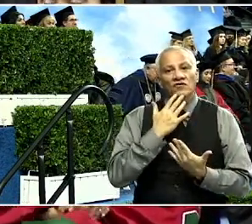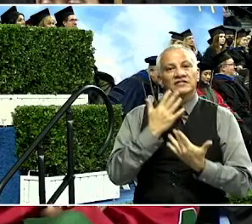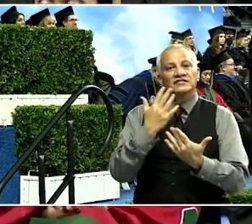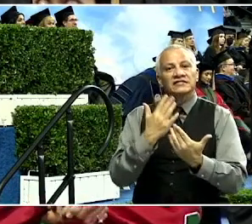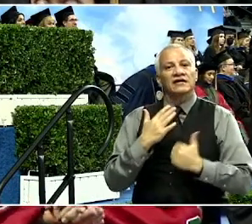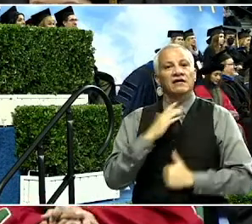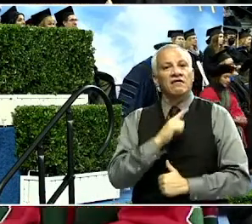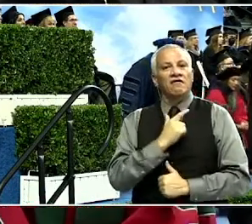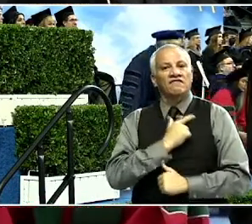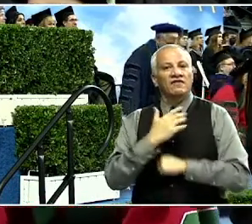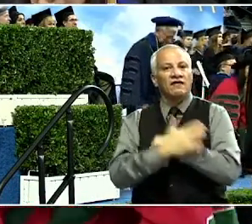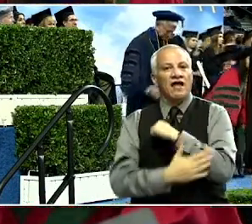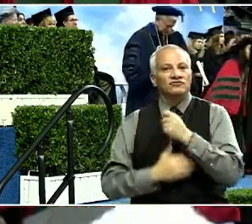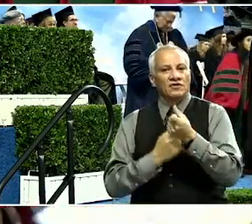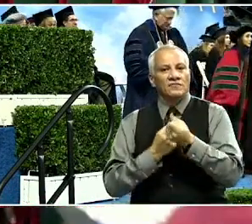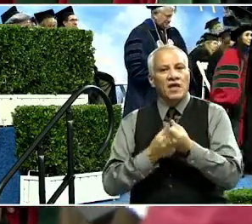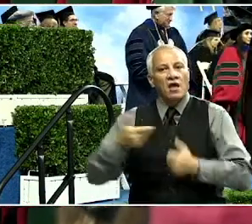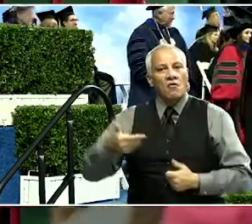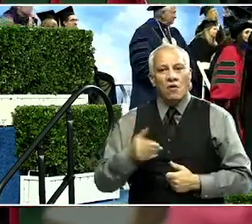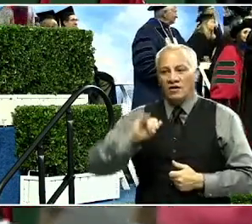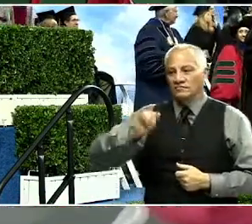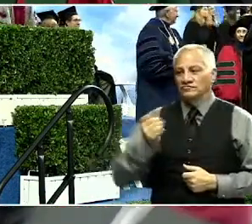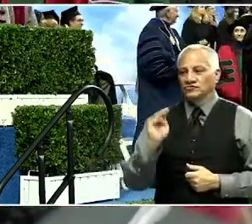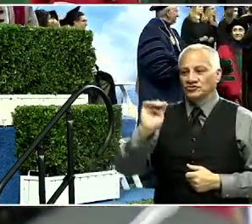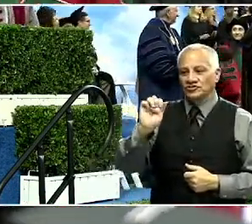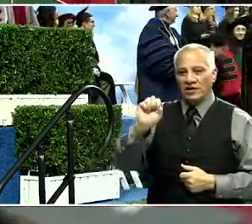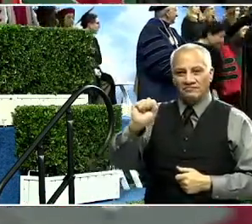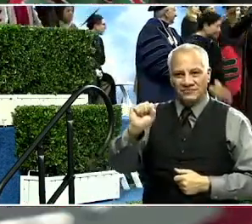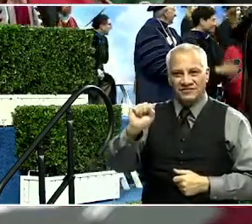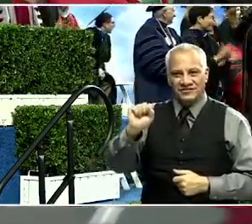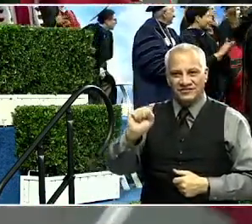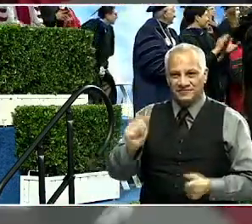national anthem and welcome James.